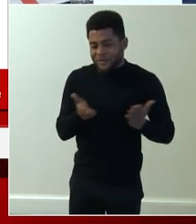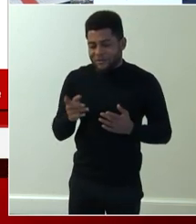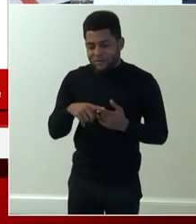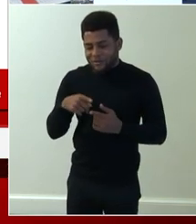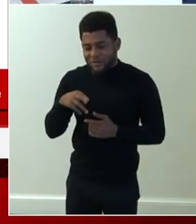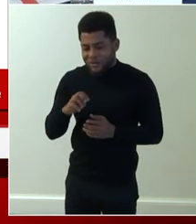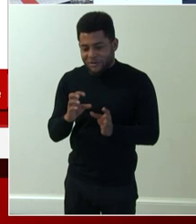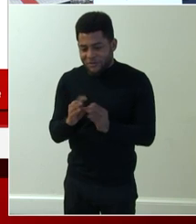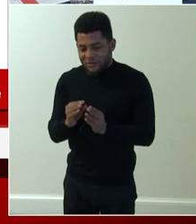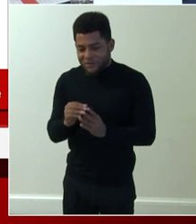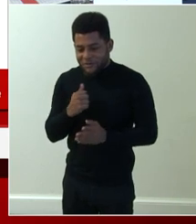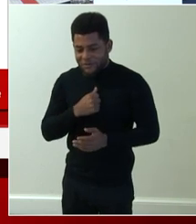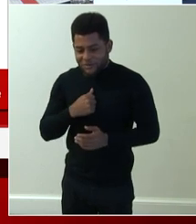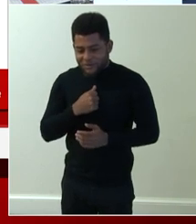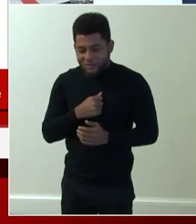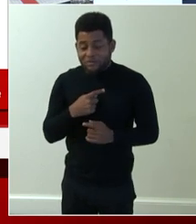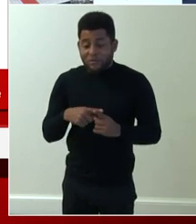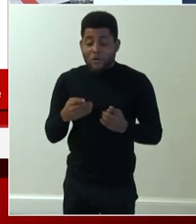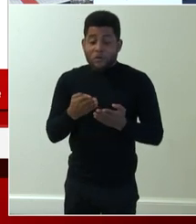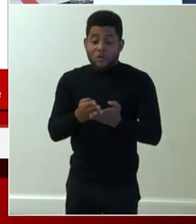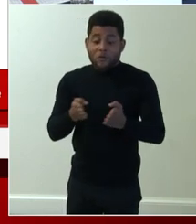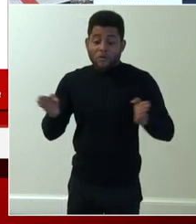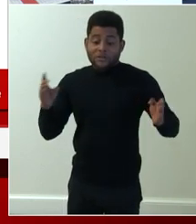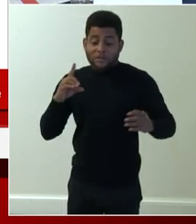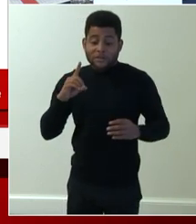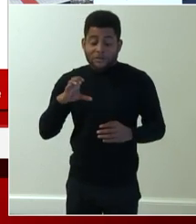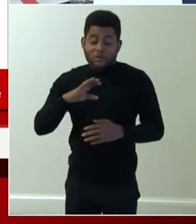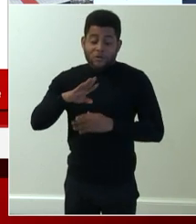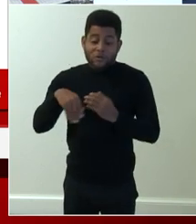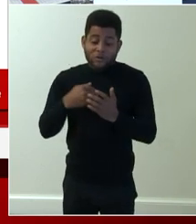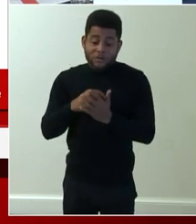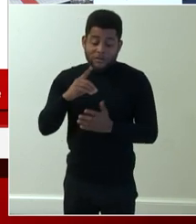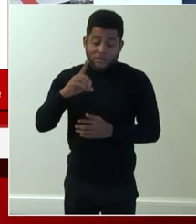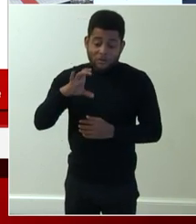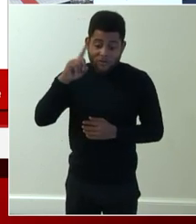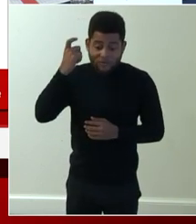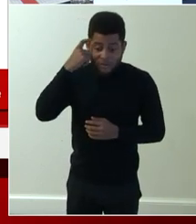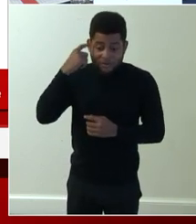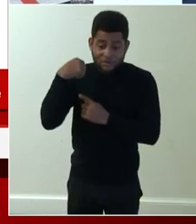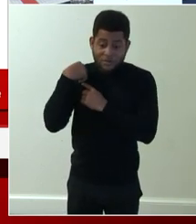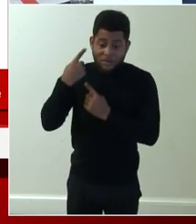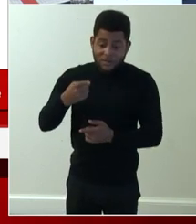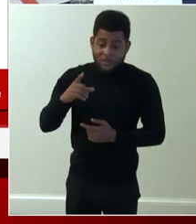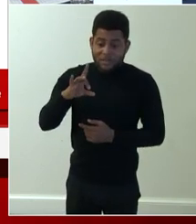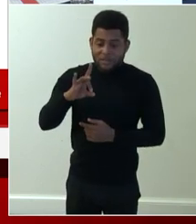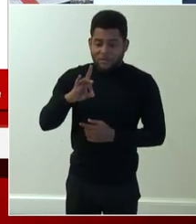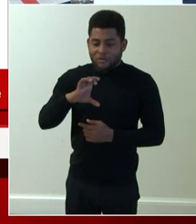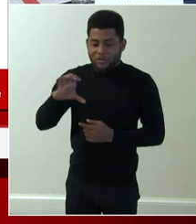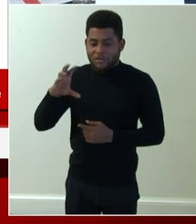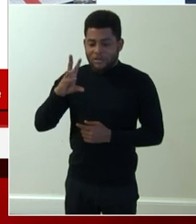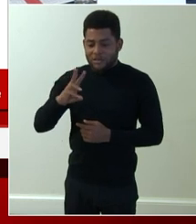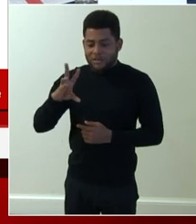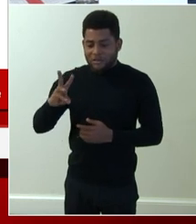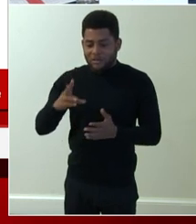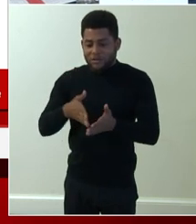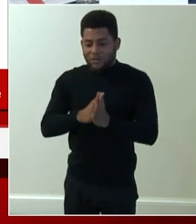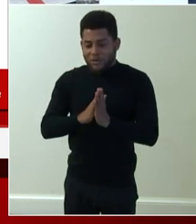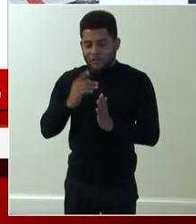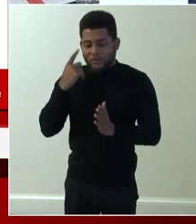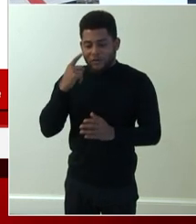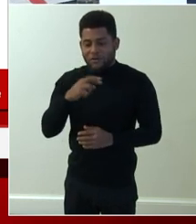Across the whole city, so all DC government, there have been 866 requests for religious